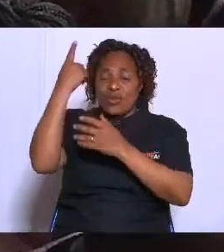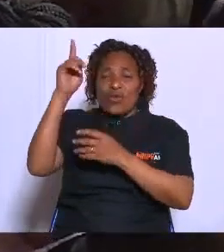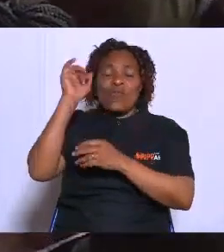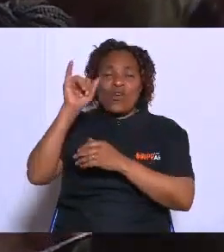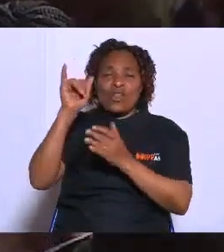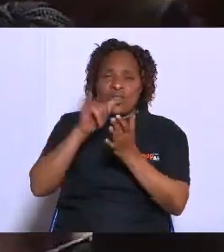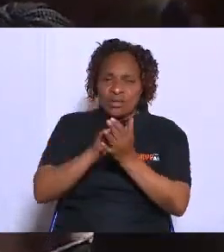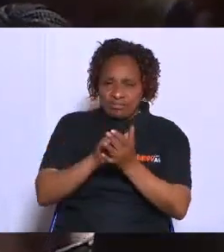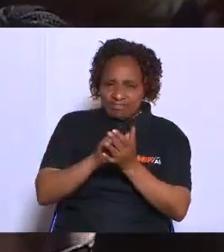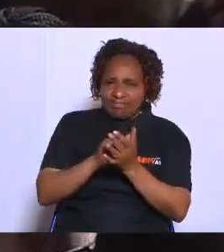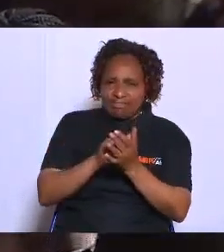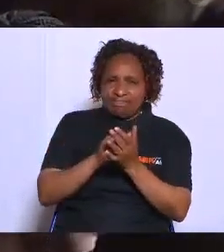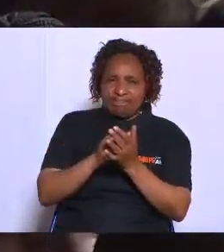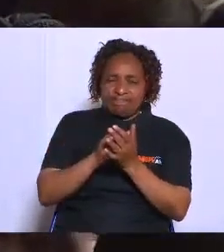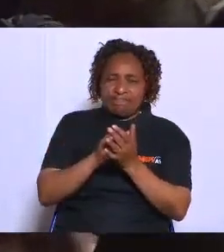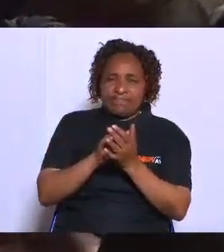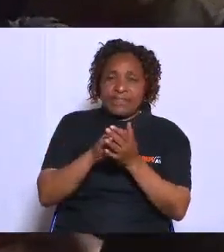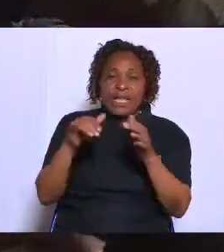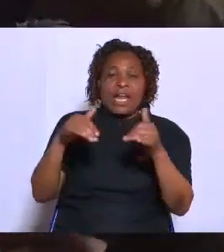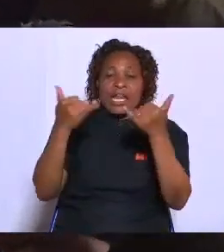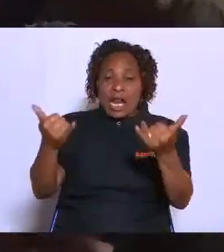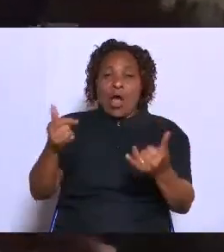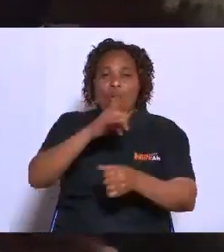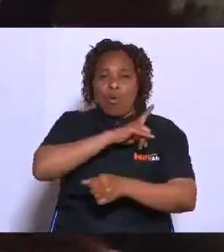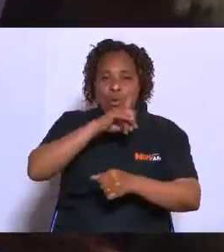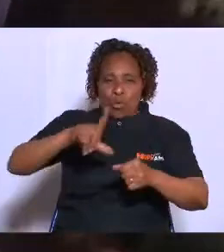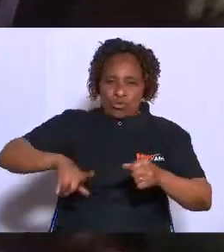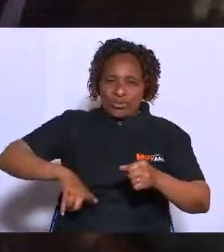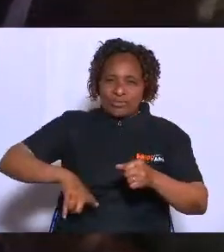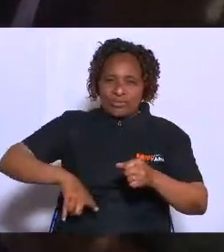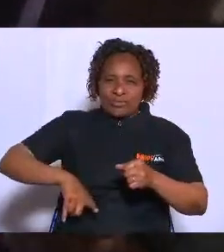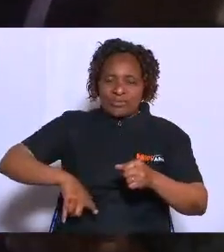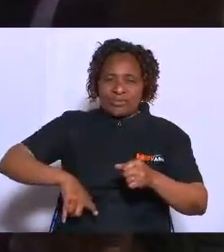that now Lord